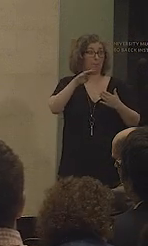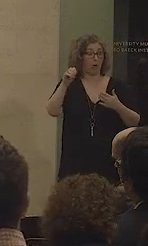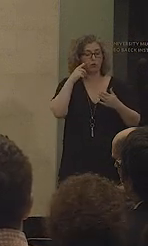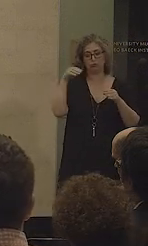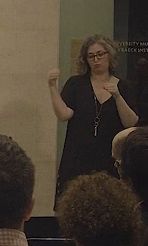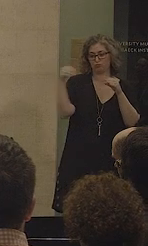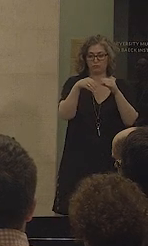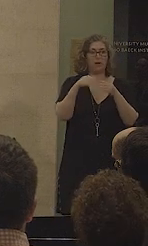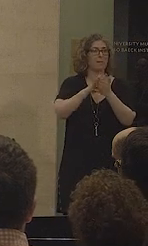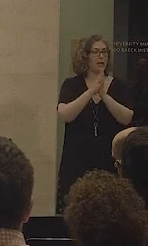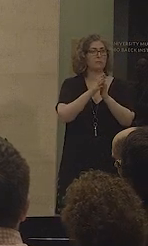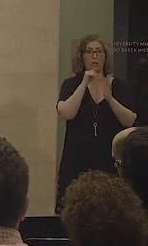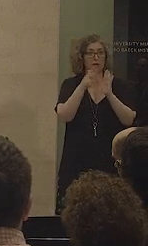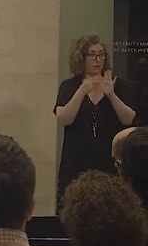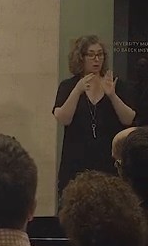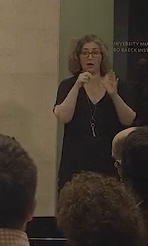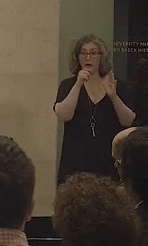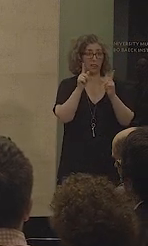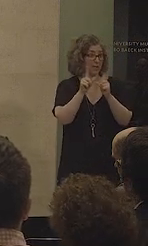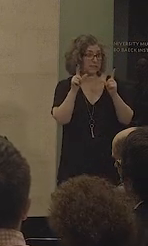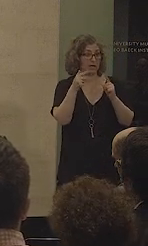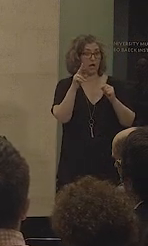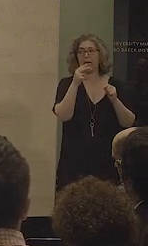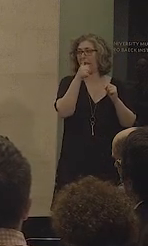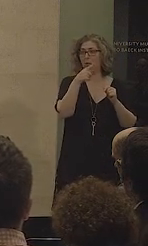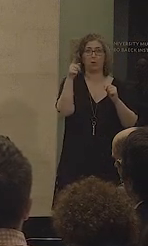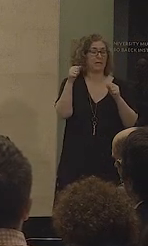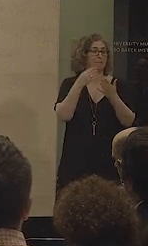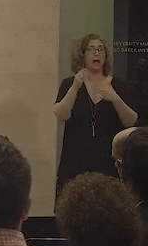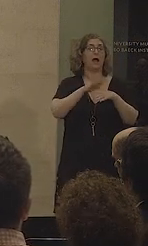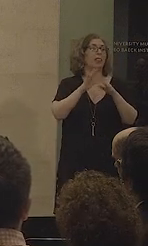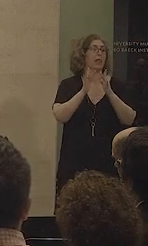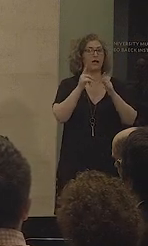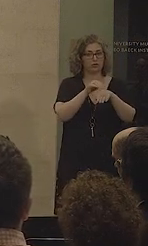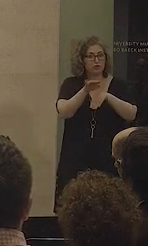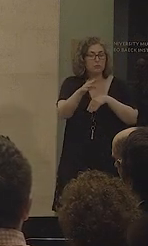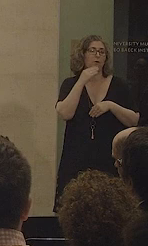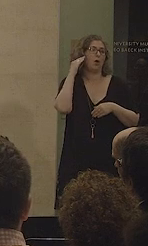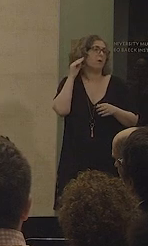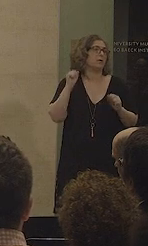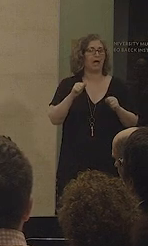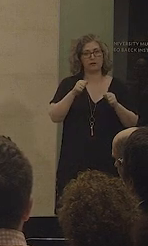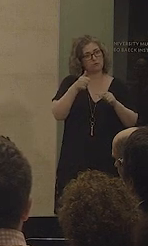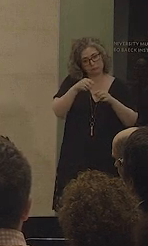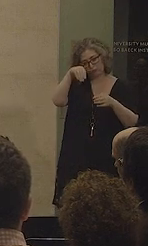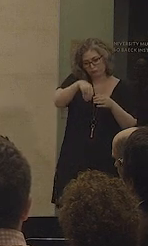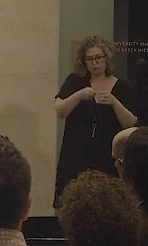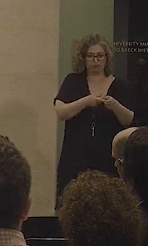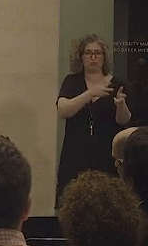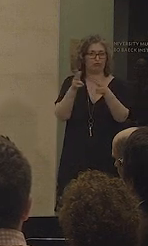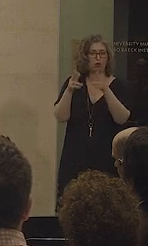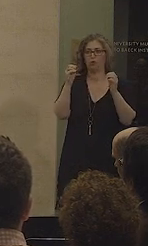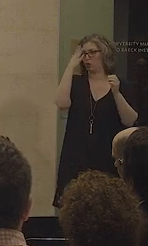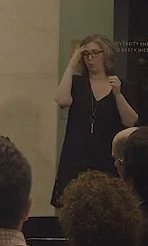and you have an unmarked, unlicensed gun that anybody can buy online and get it shipped to your house. You load it, you shoot it, nobody